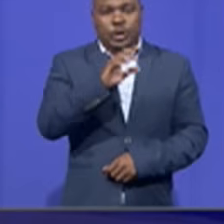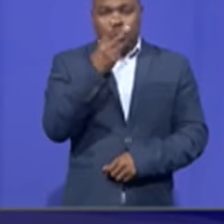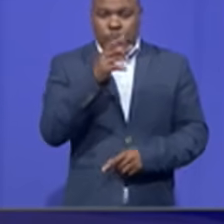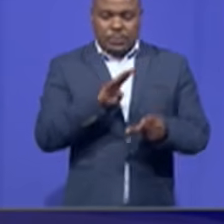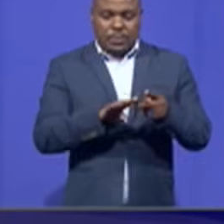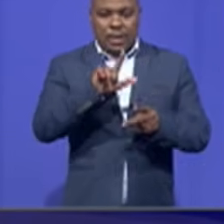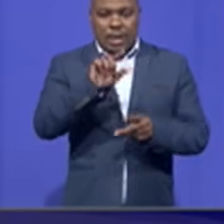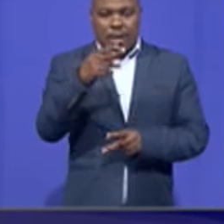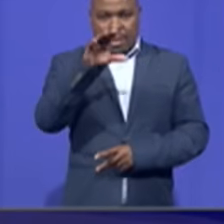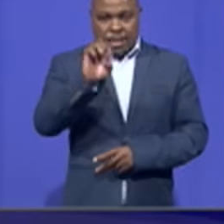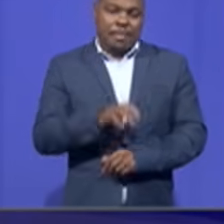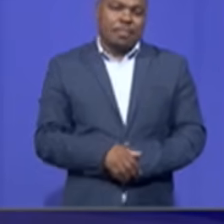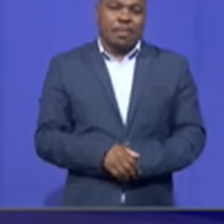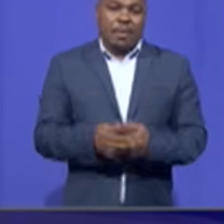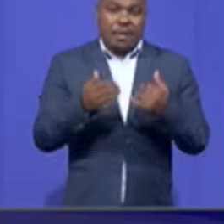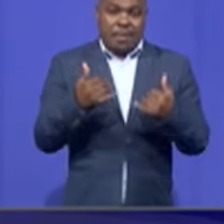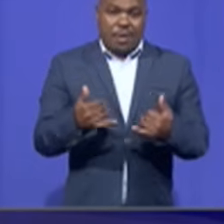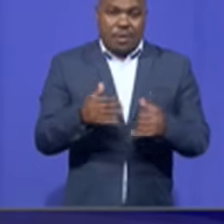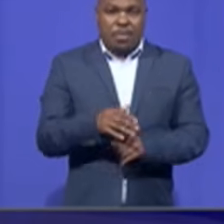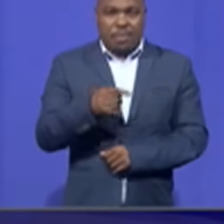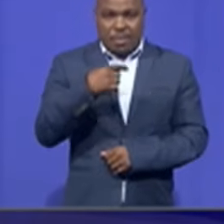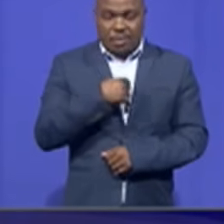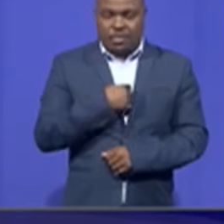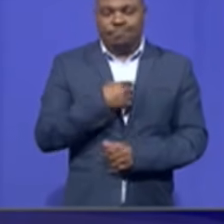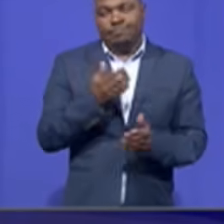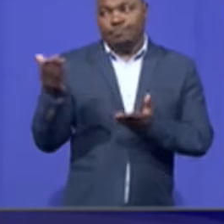le SABC le hae ga jaana ke go tlogela ka